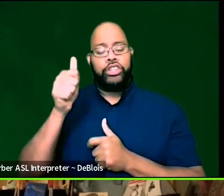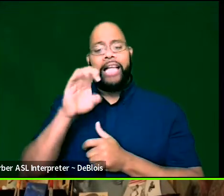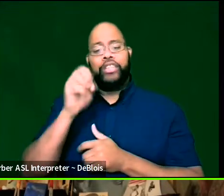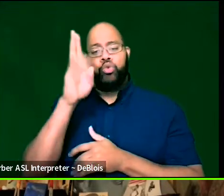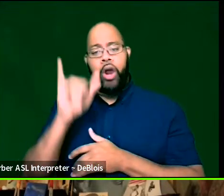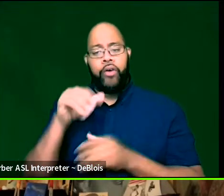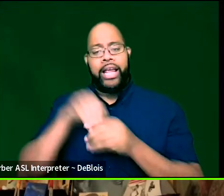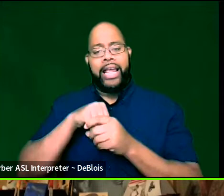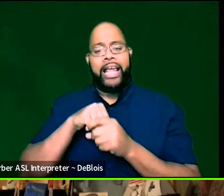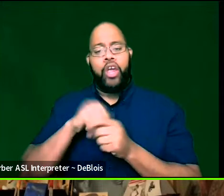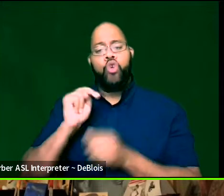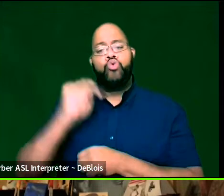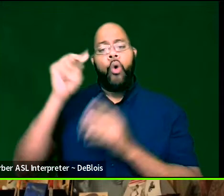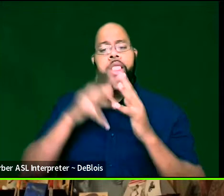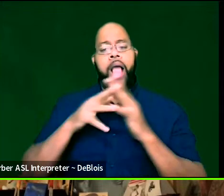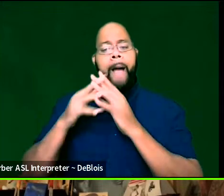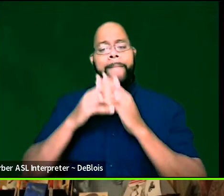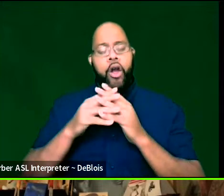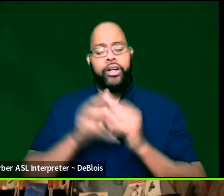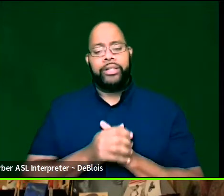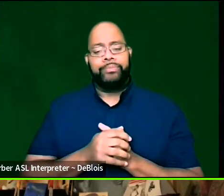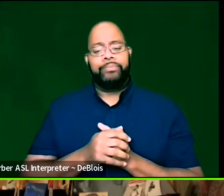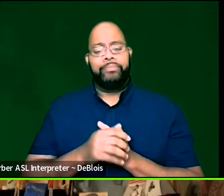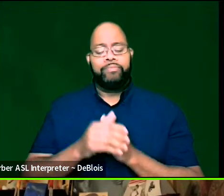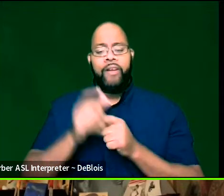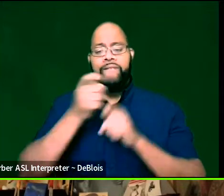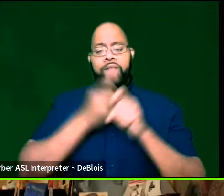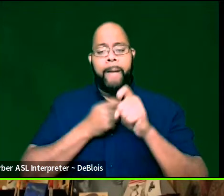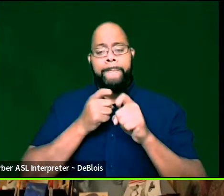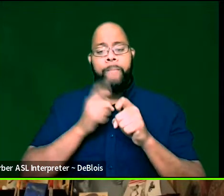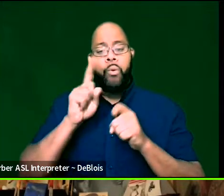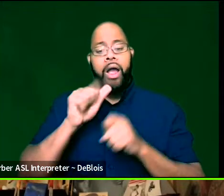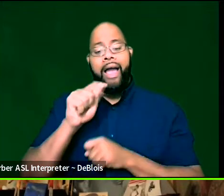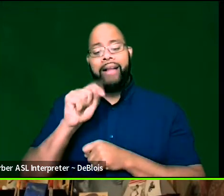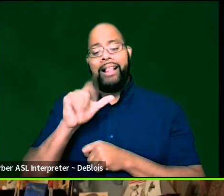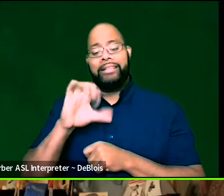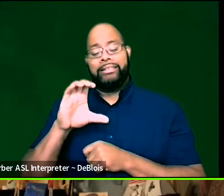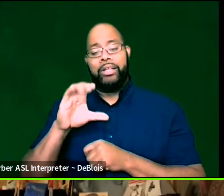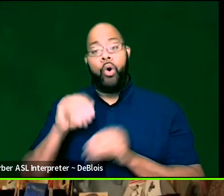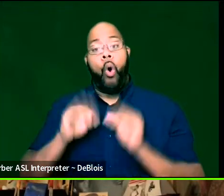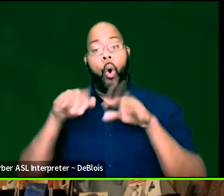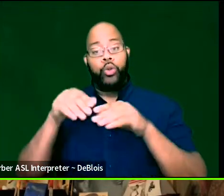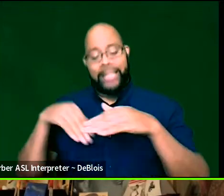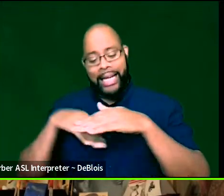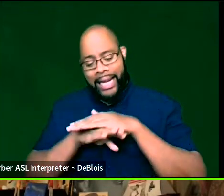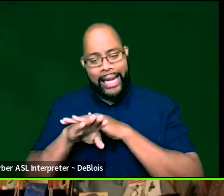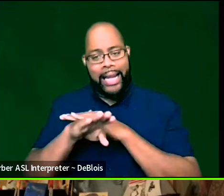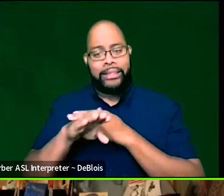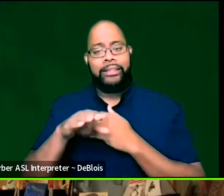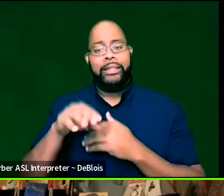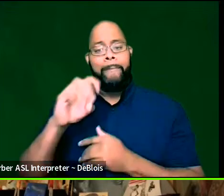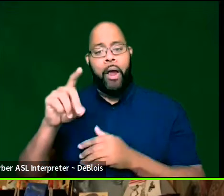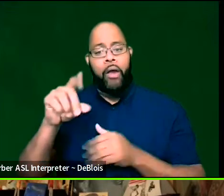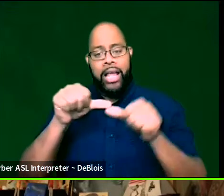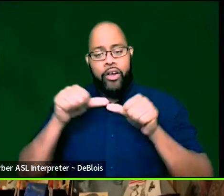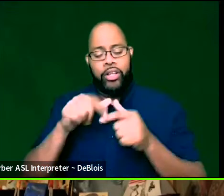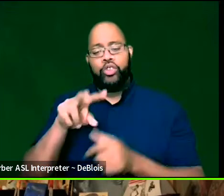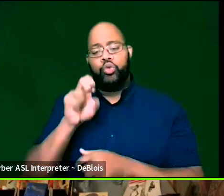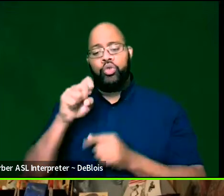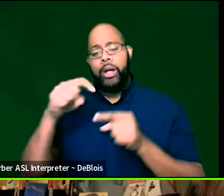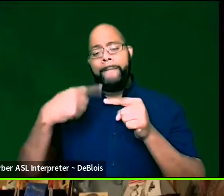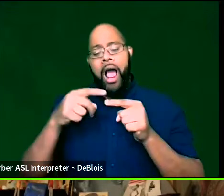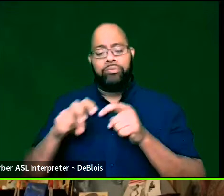in North America. It stretches from where the Atlantic Ocean comes into the Chesapeake Bay, and it's a